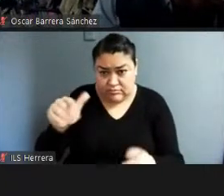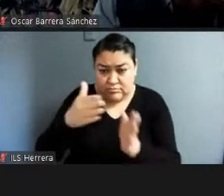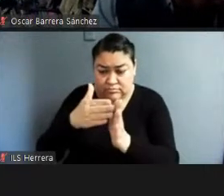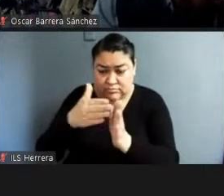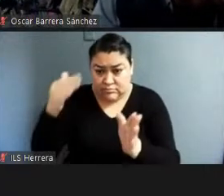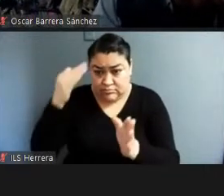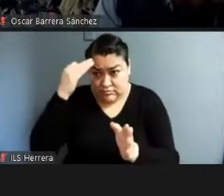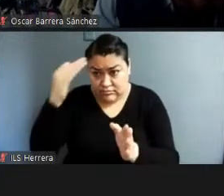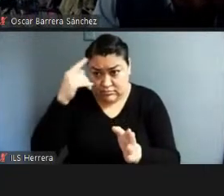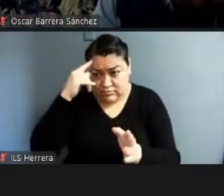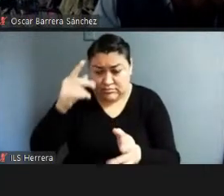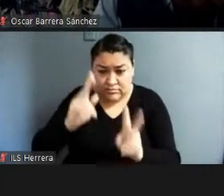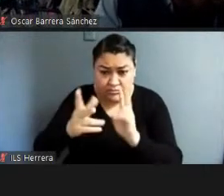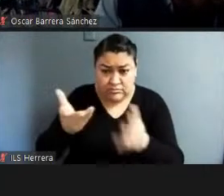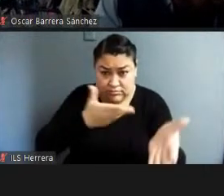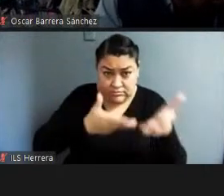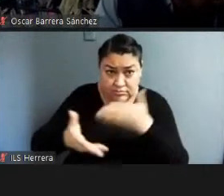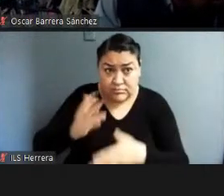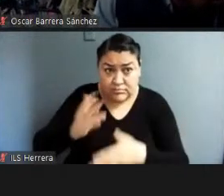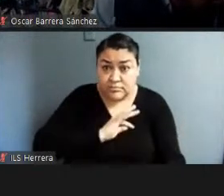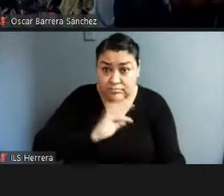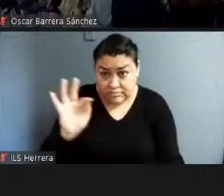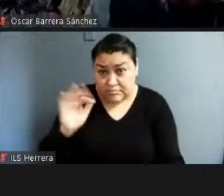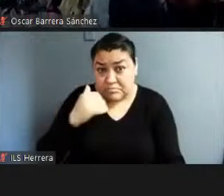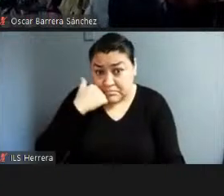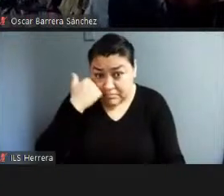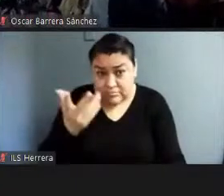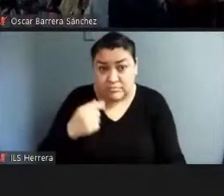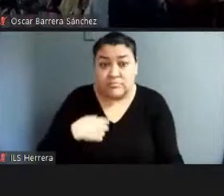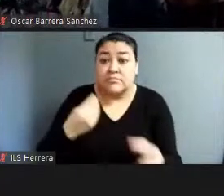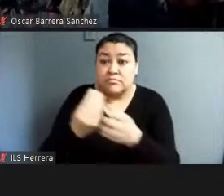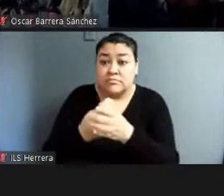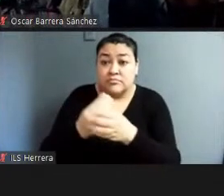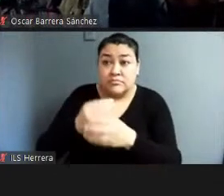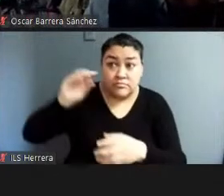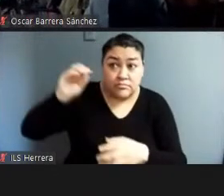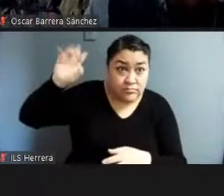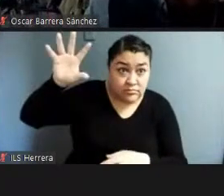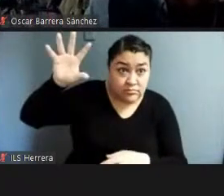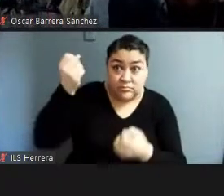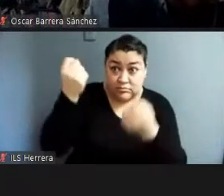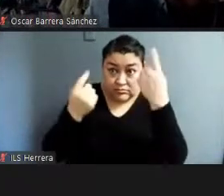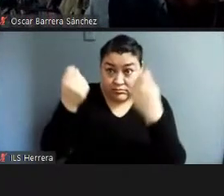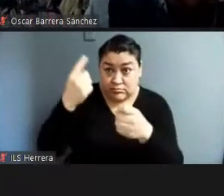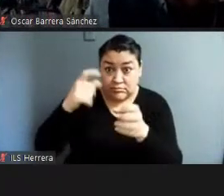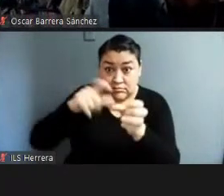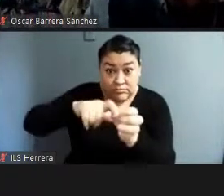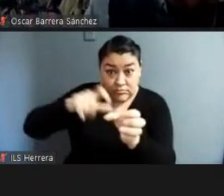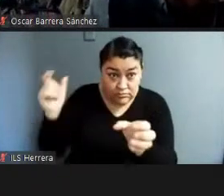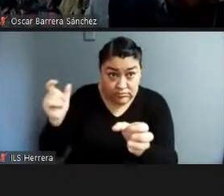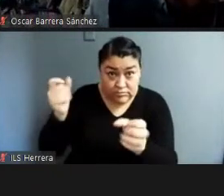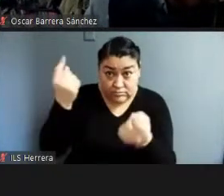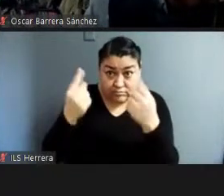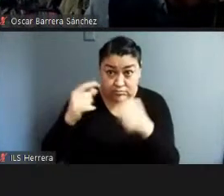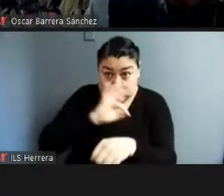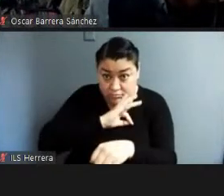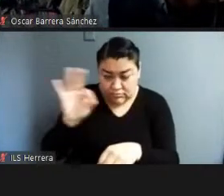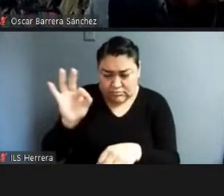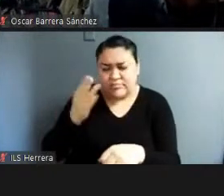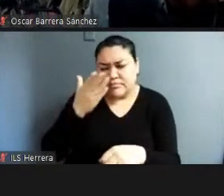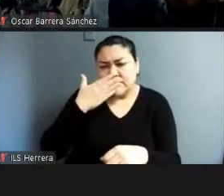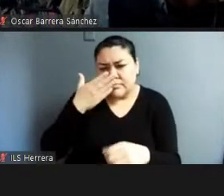presentations and reflect on them. This is a session that is being recorded for those of